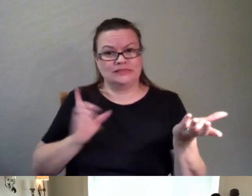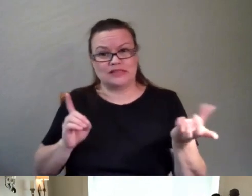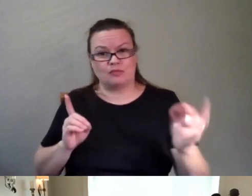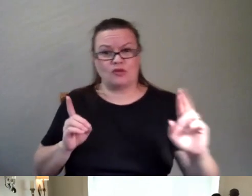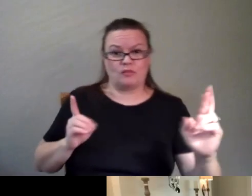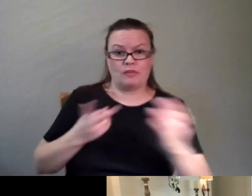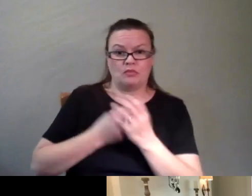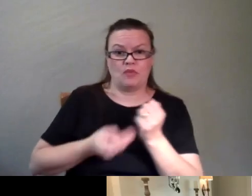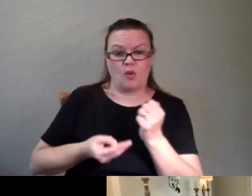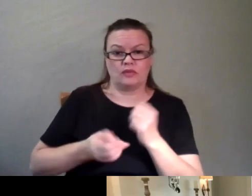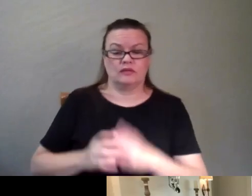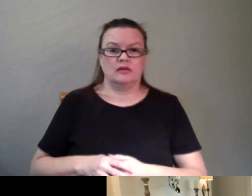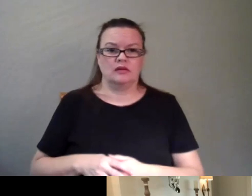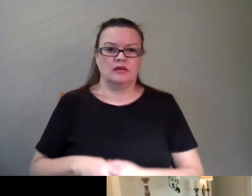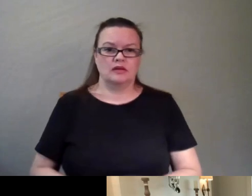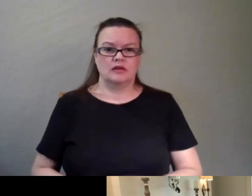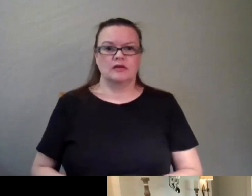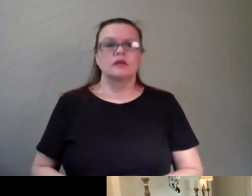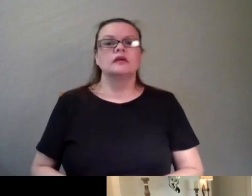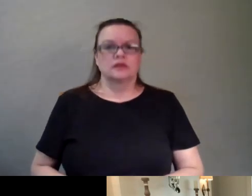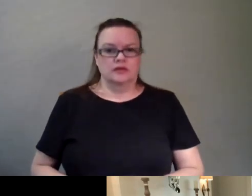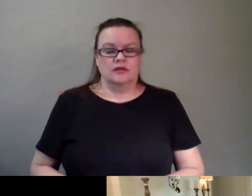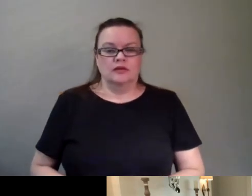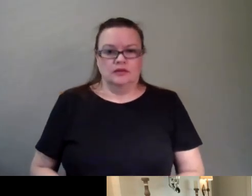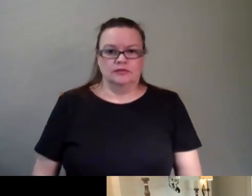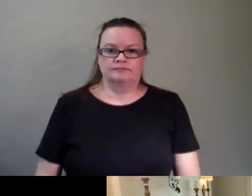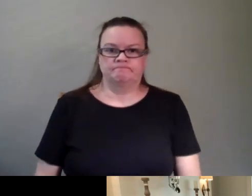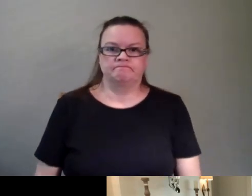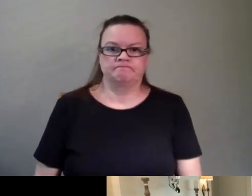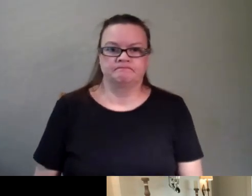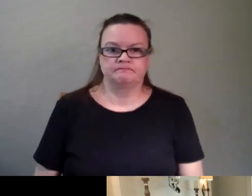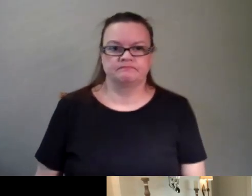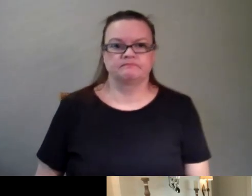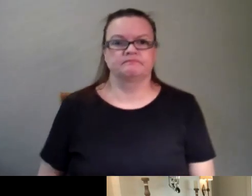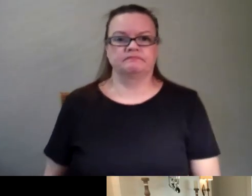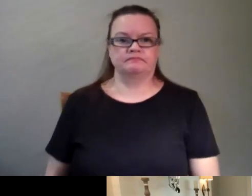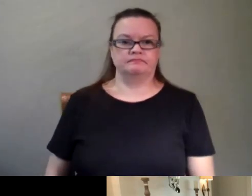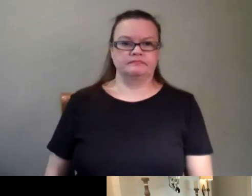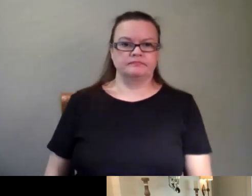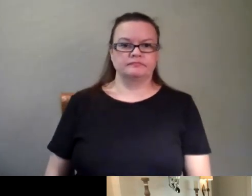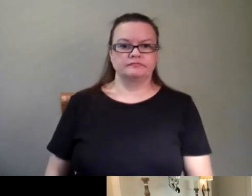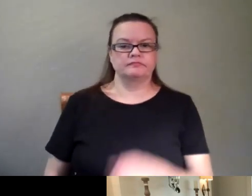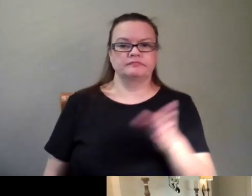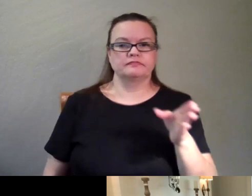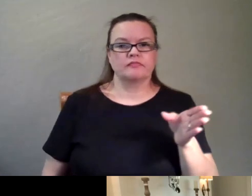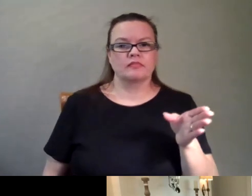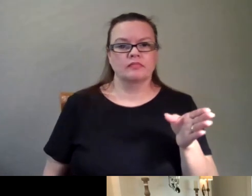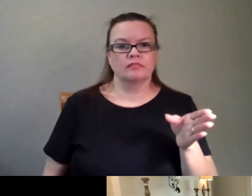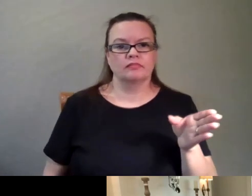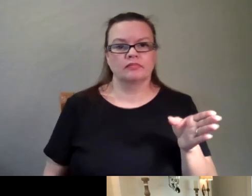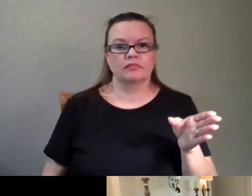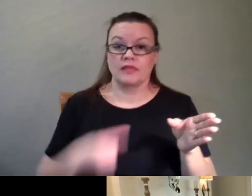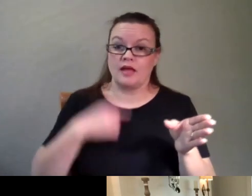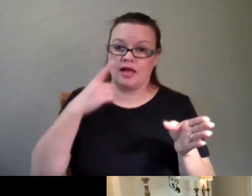Mm-hmm. Yeah, I think it's a big question. And I think that the current polarization has made it more